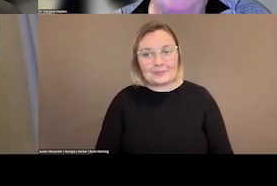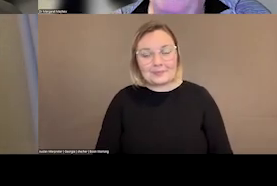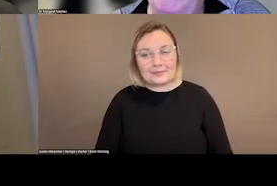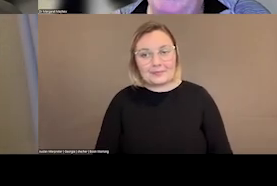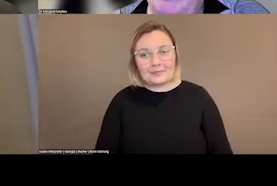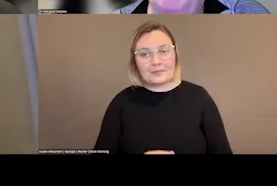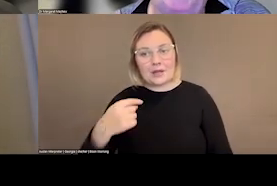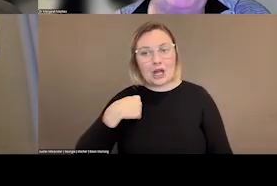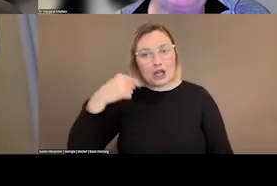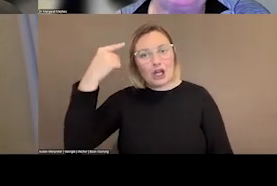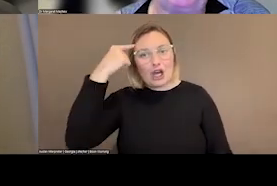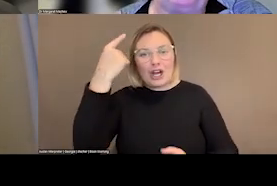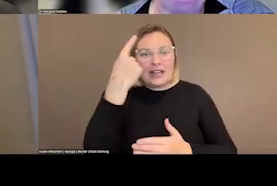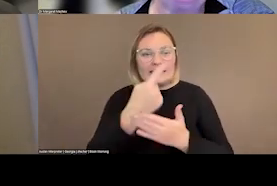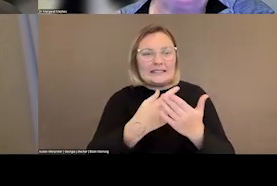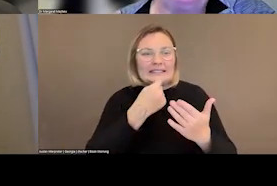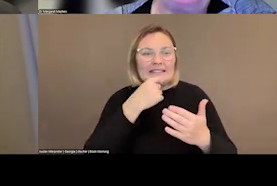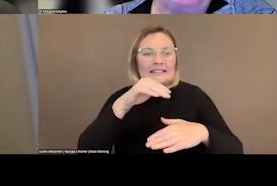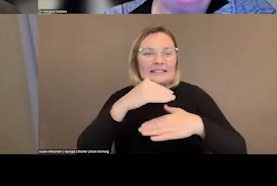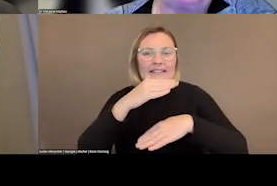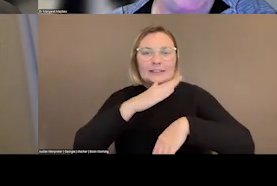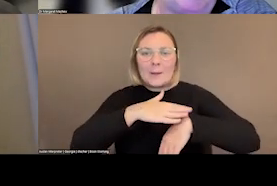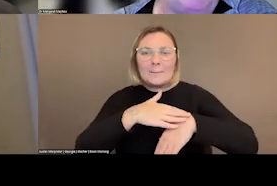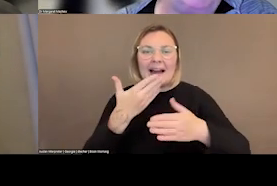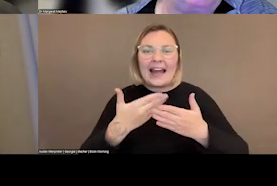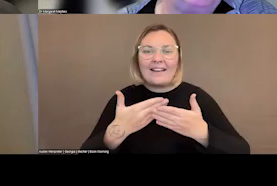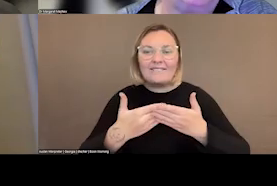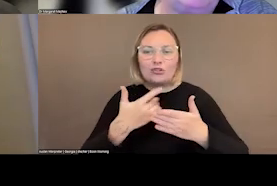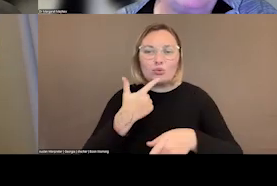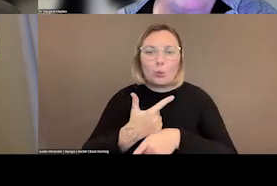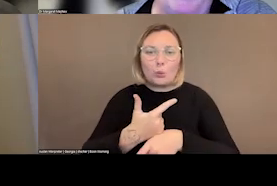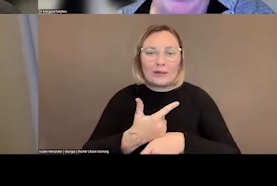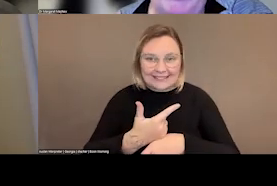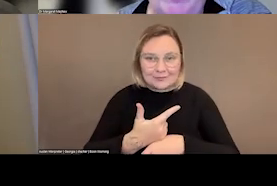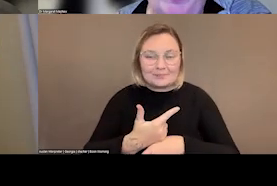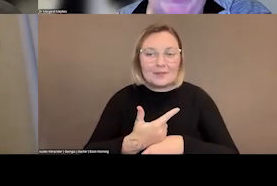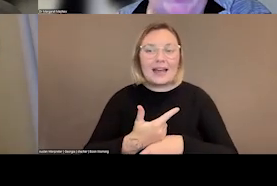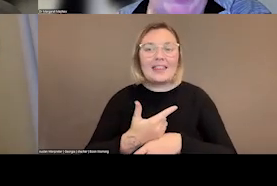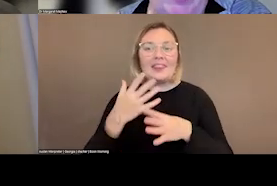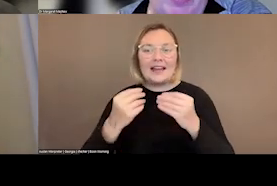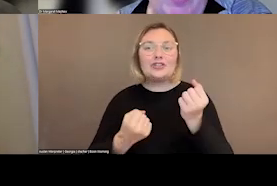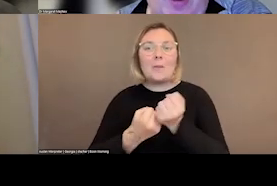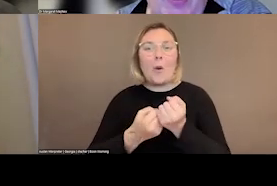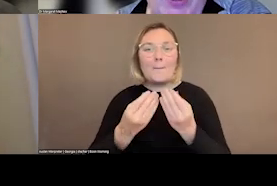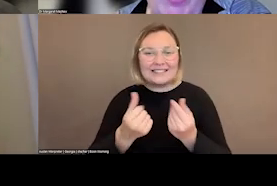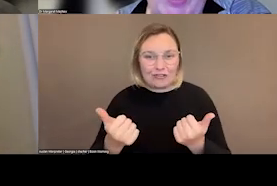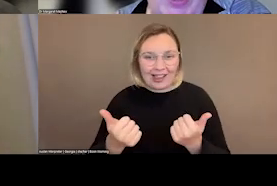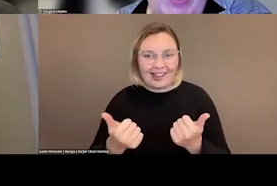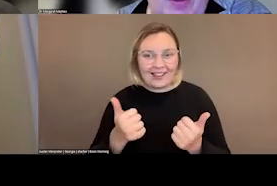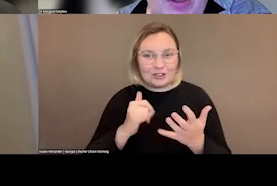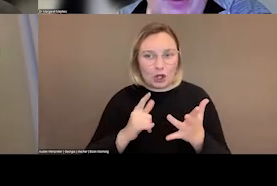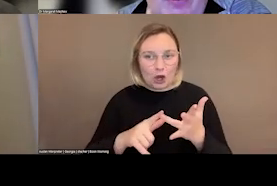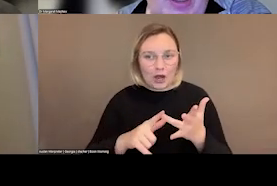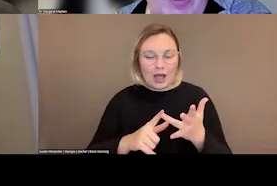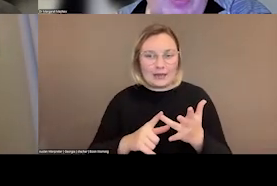I think we've only got a couple more minutes to go. yeah, So nearly there. yeah, we're nearly there, and then we'll get onto support material. So I've Yes, also got a slide to